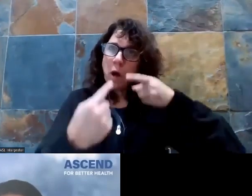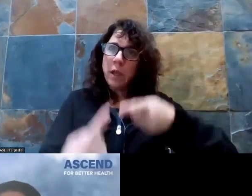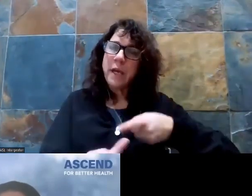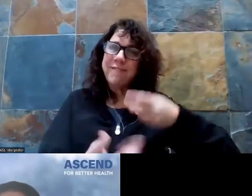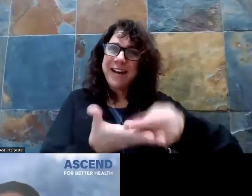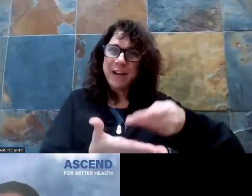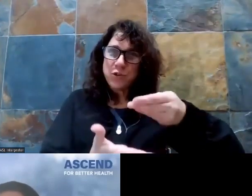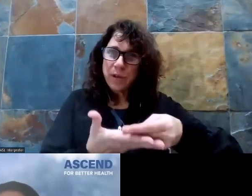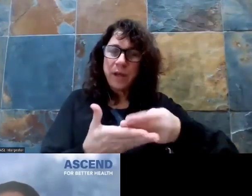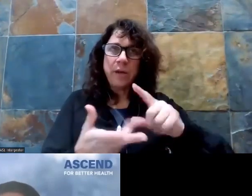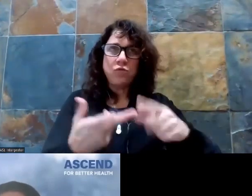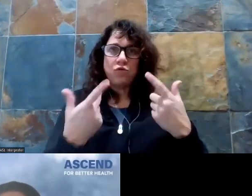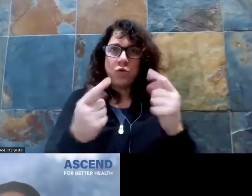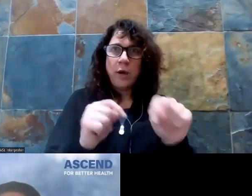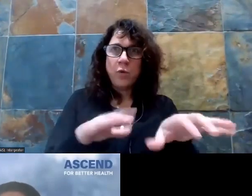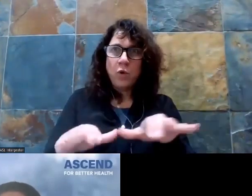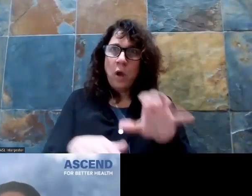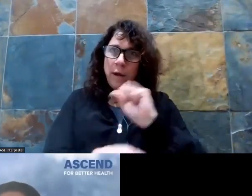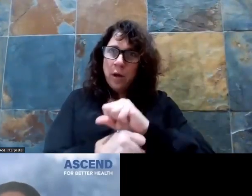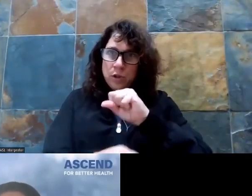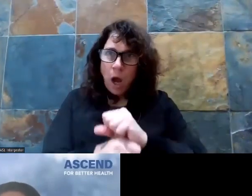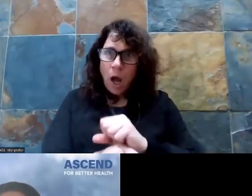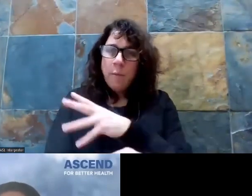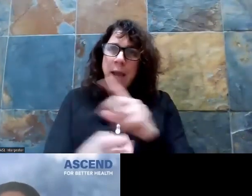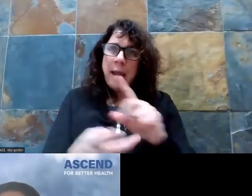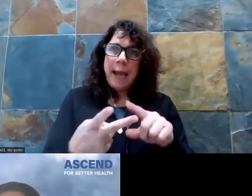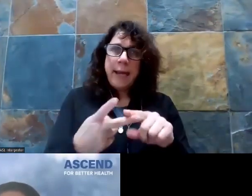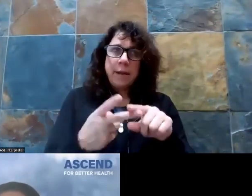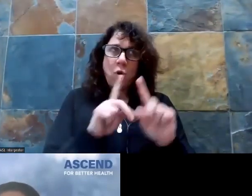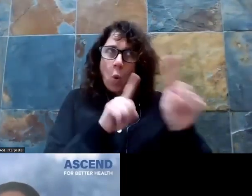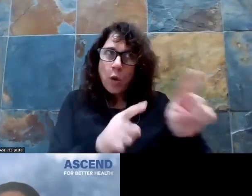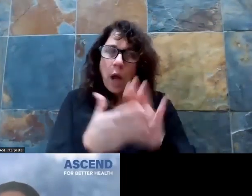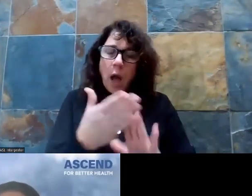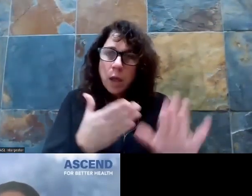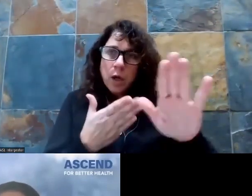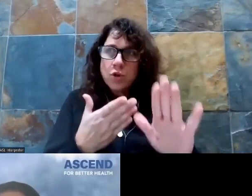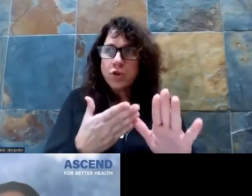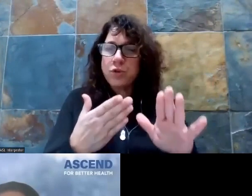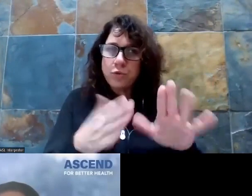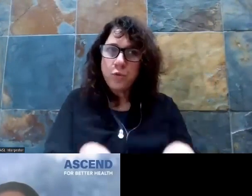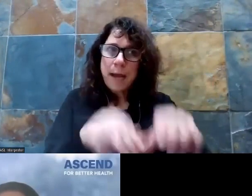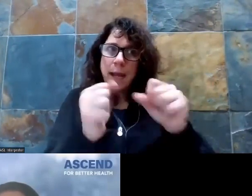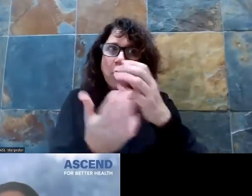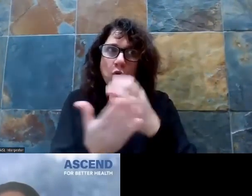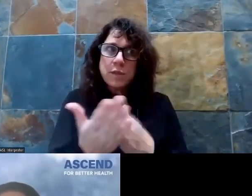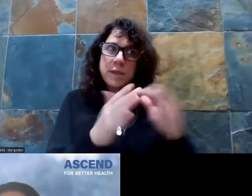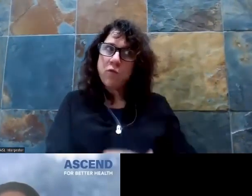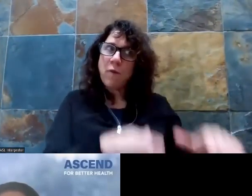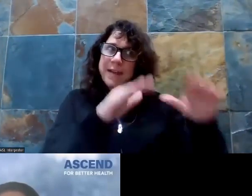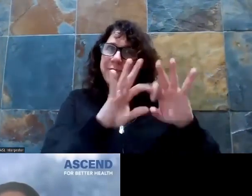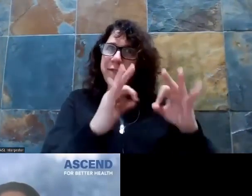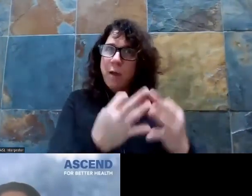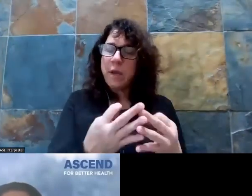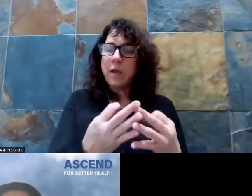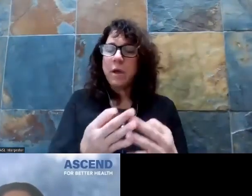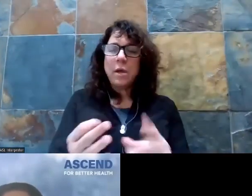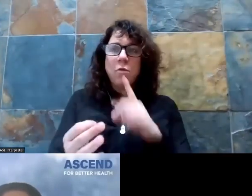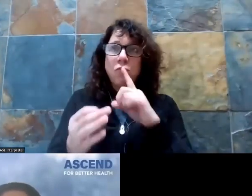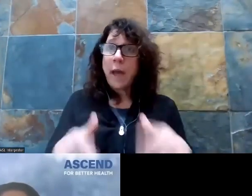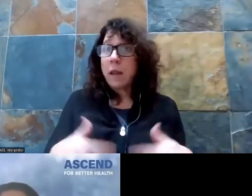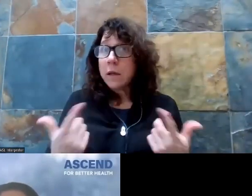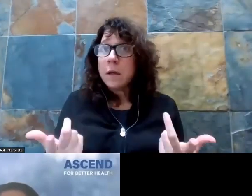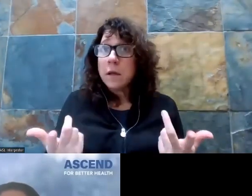financially to try to do the job, to try to get to college, to try to take the courses and also raise a family. Well, the reality is